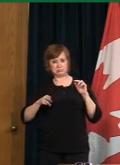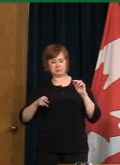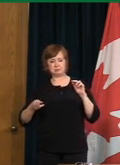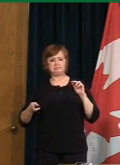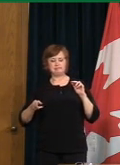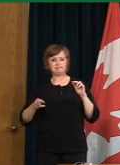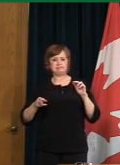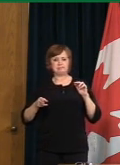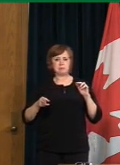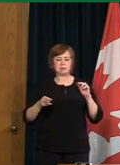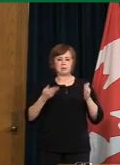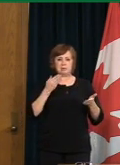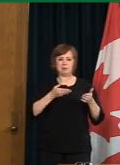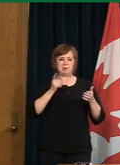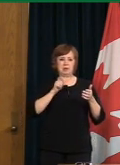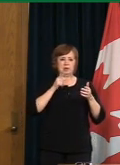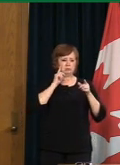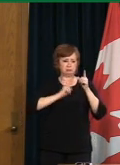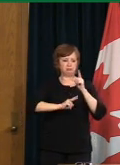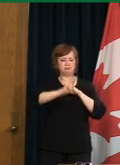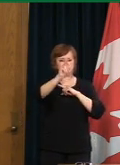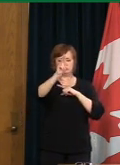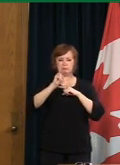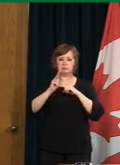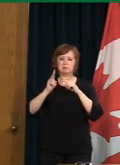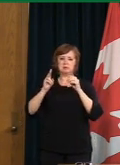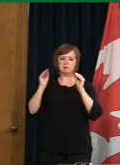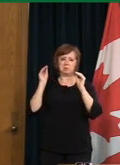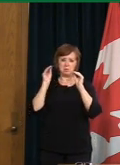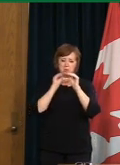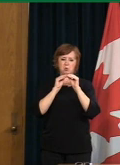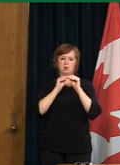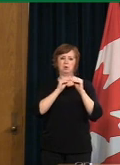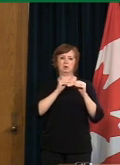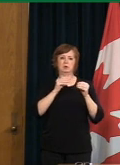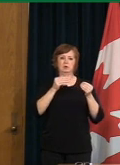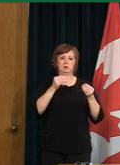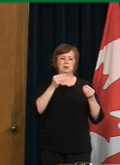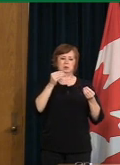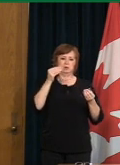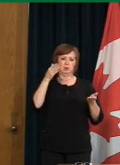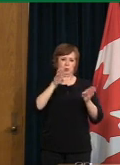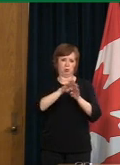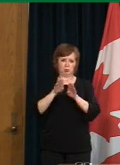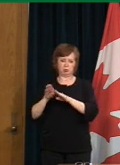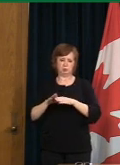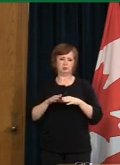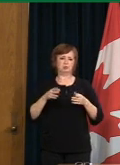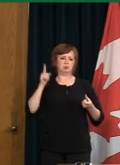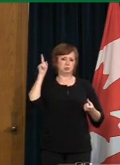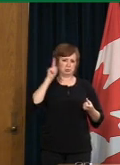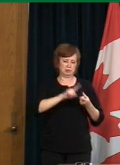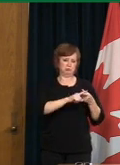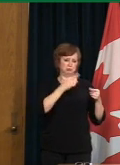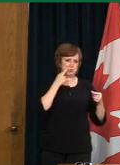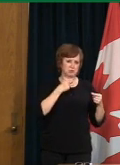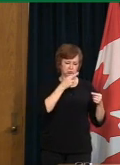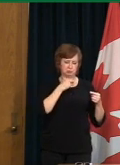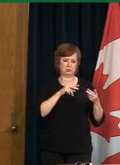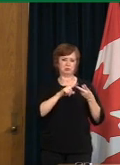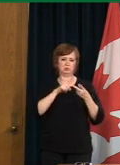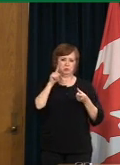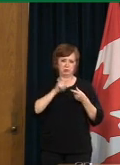we believe with the actions that have been taken and the guidance that we've been provided over the course of the past couple of weeks by Dr. Shahab and his